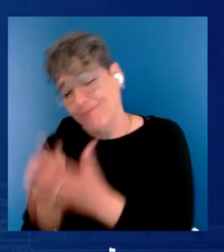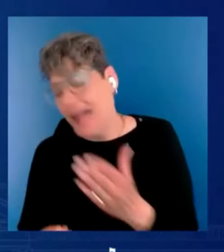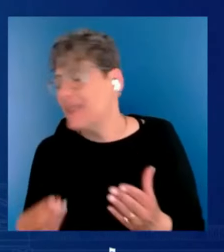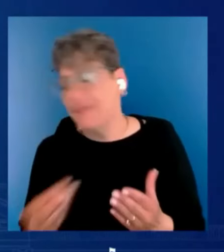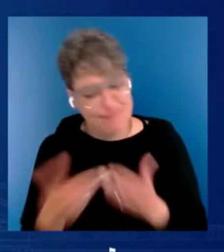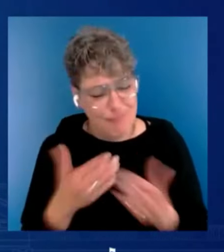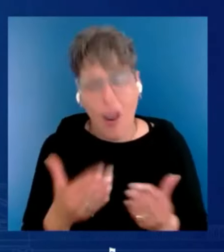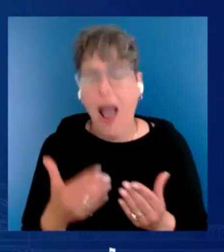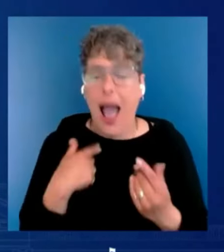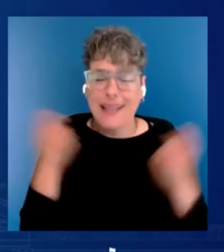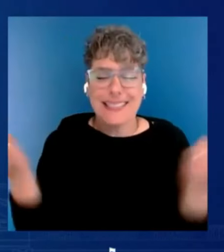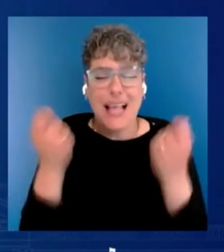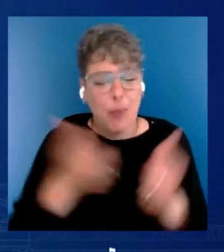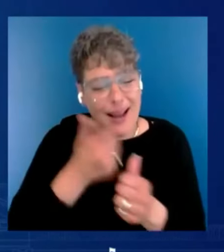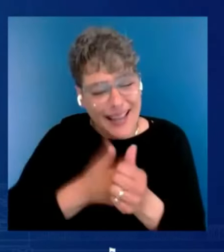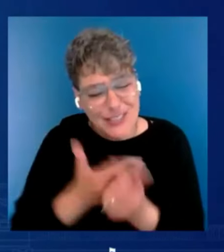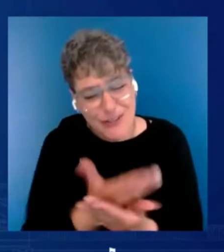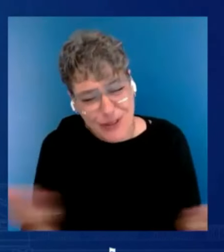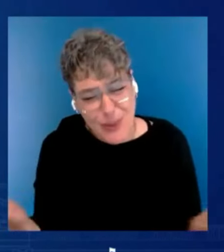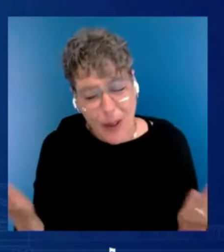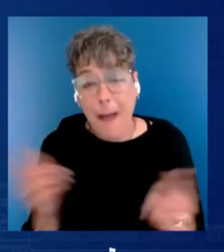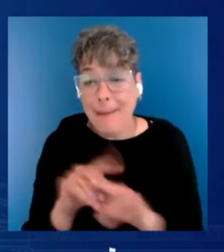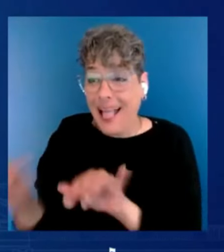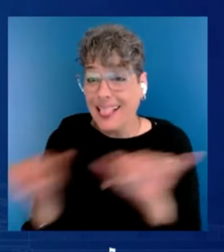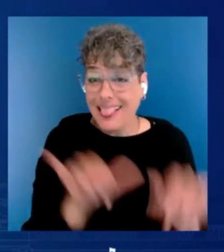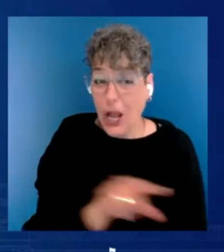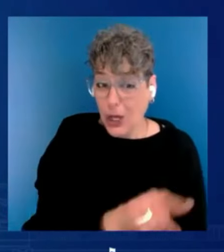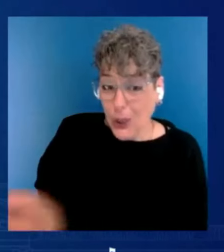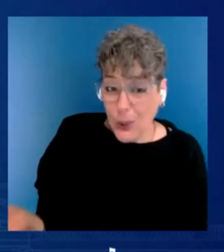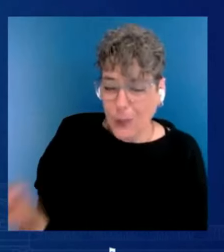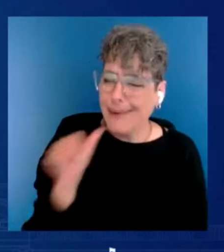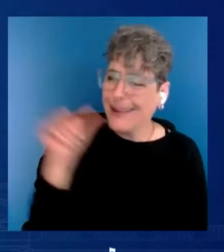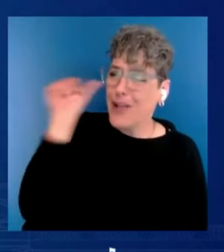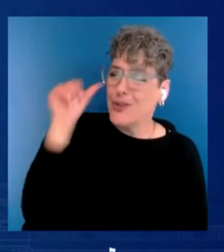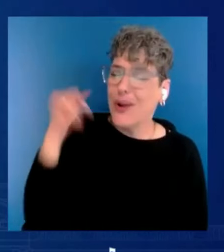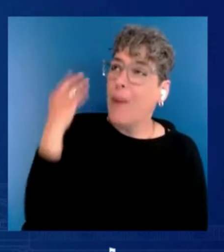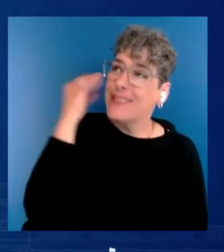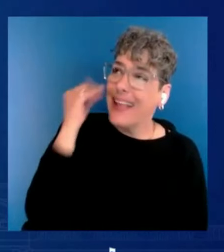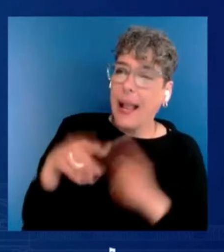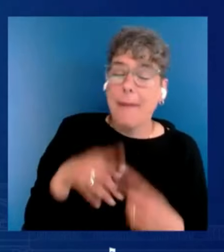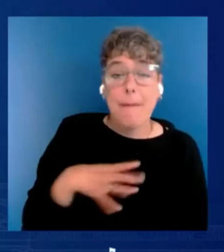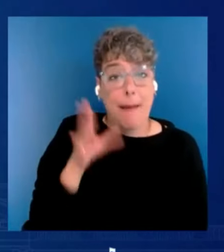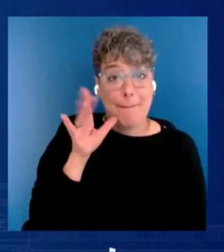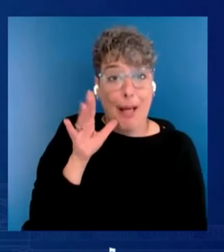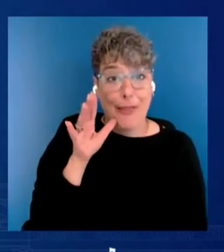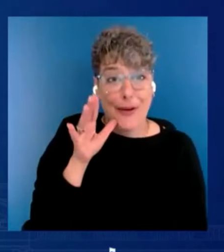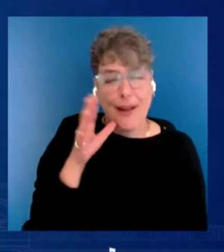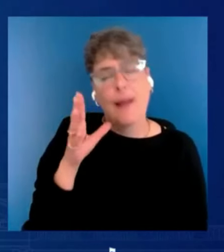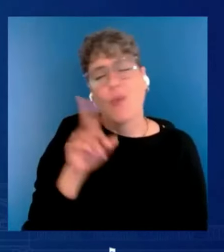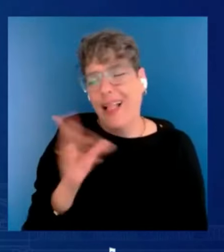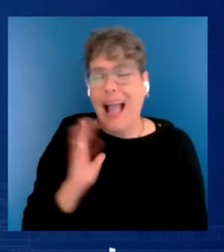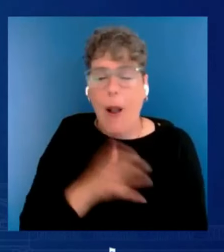But like many of you, I was thinking about my mother and about my parents and their journey yesterday. You know, many of our parents